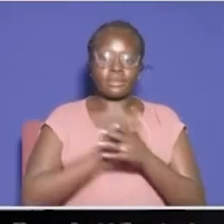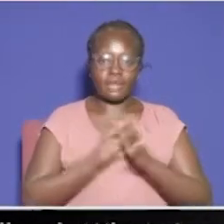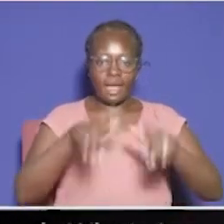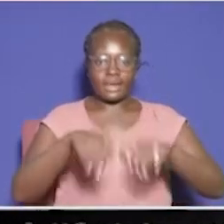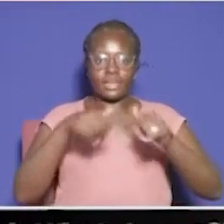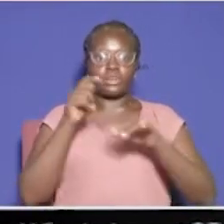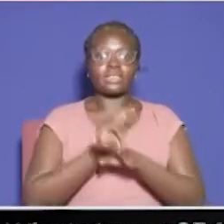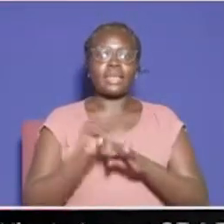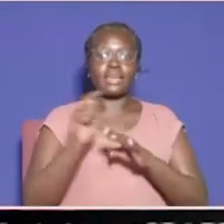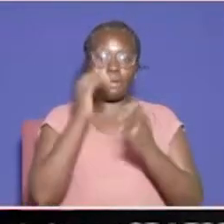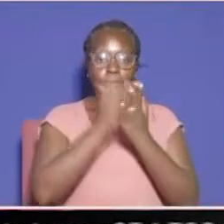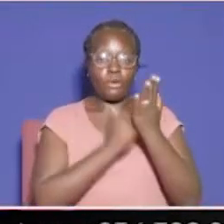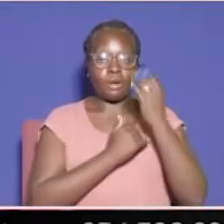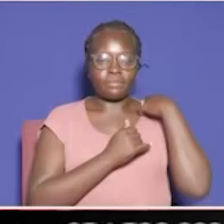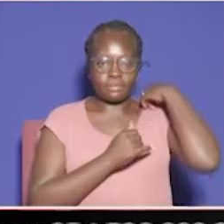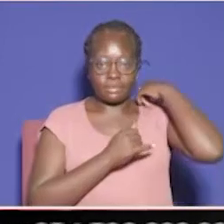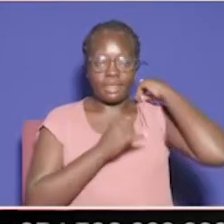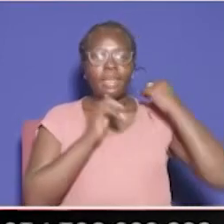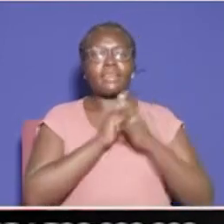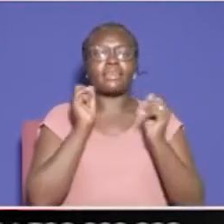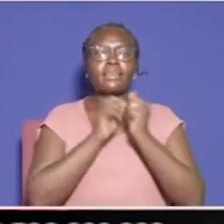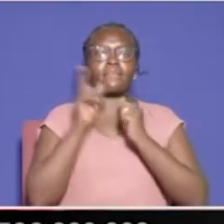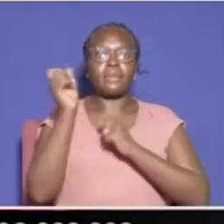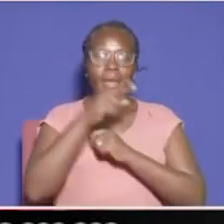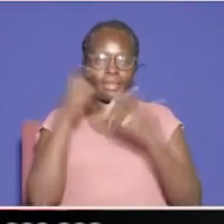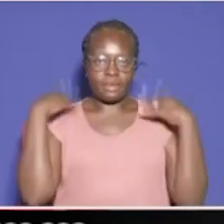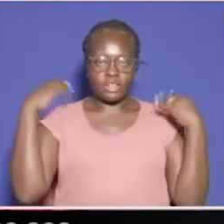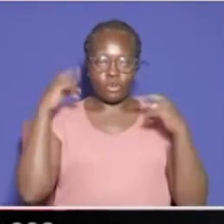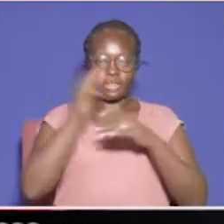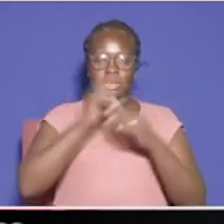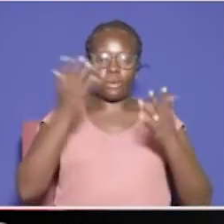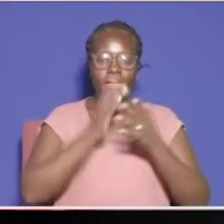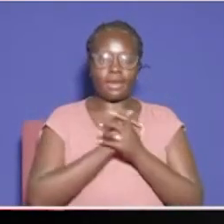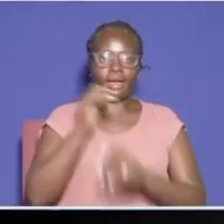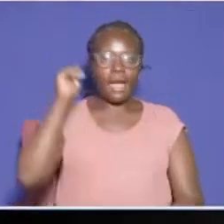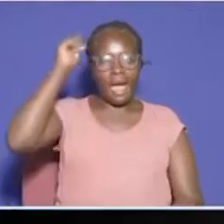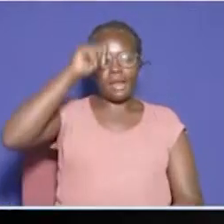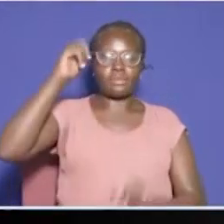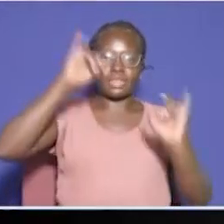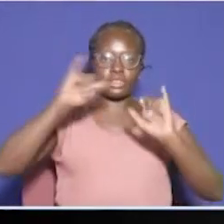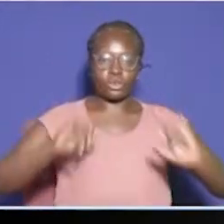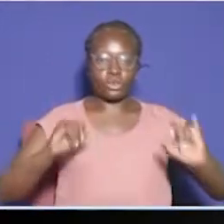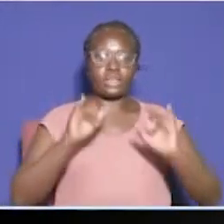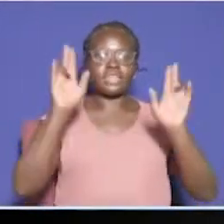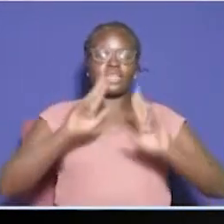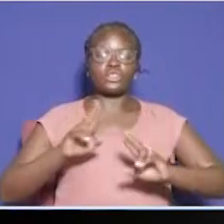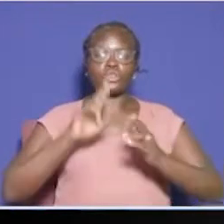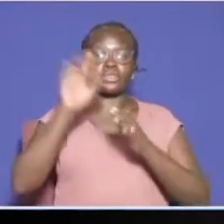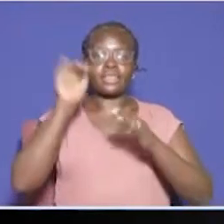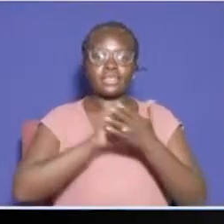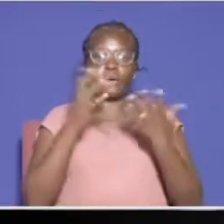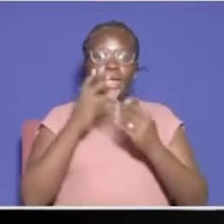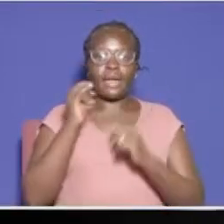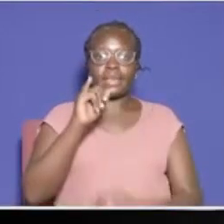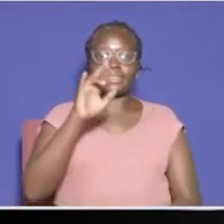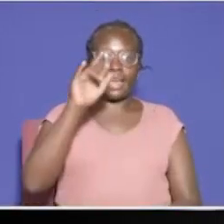Agricultural Training Program. This is an 11-month practical training at the Arab International Center for Agricultural Training in Israel.